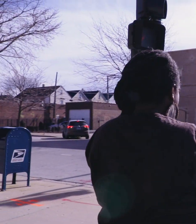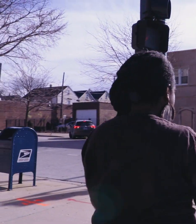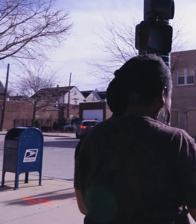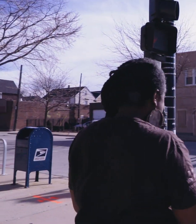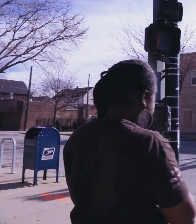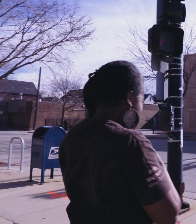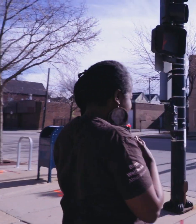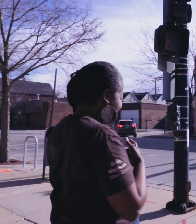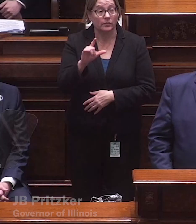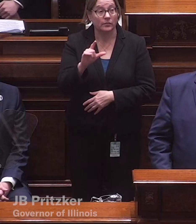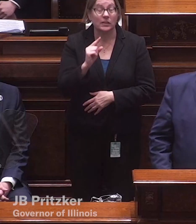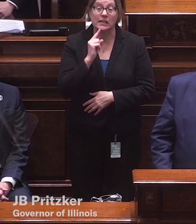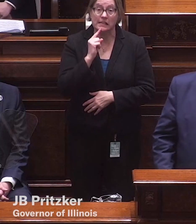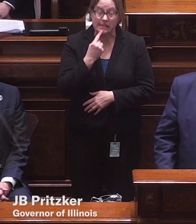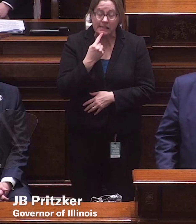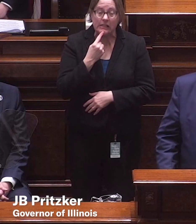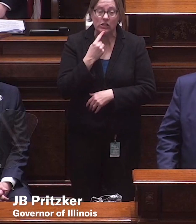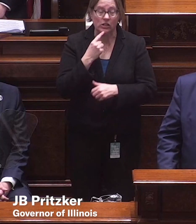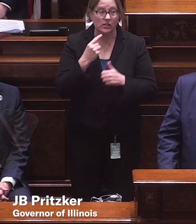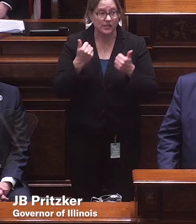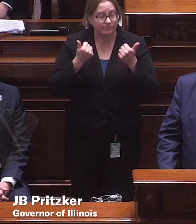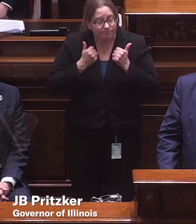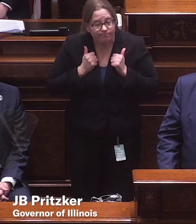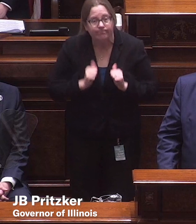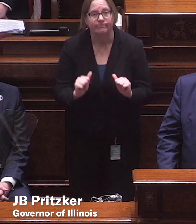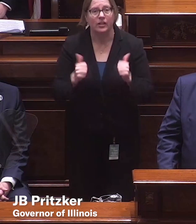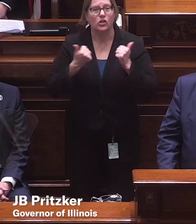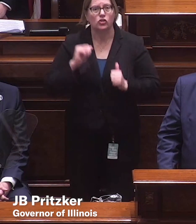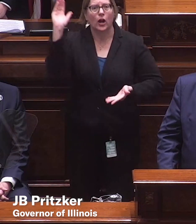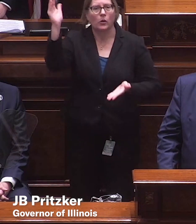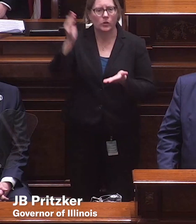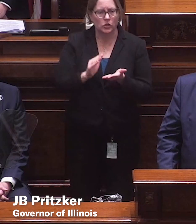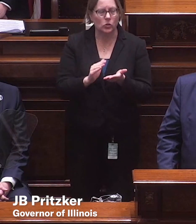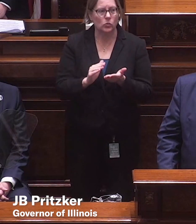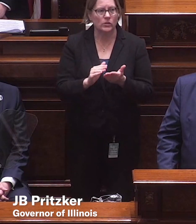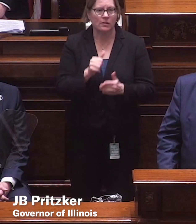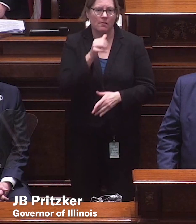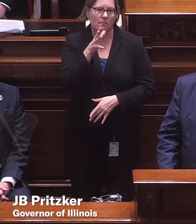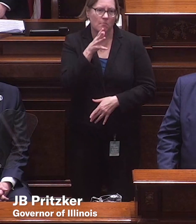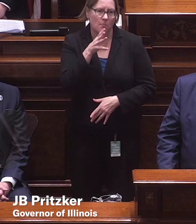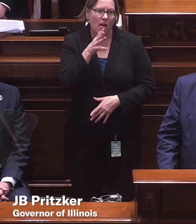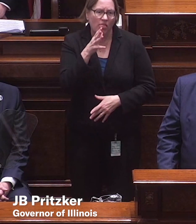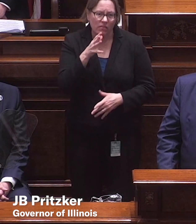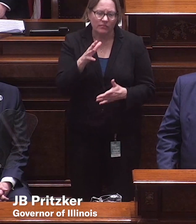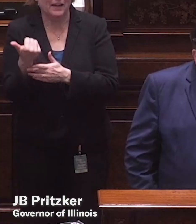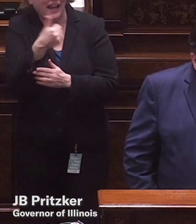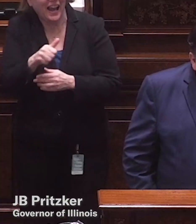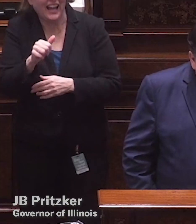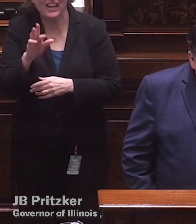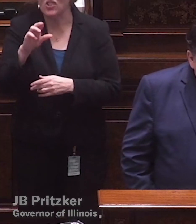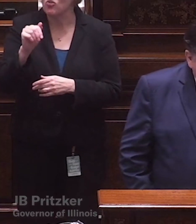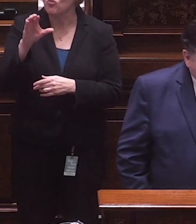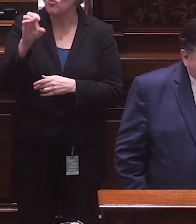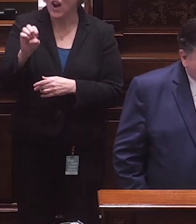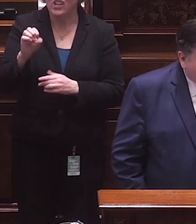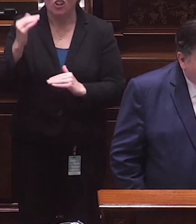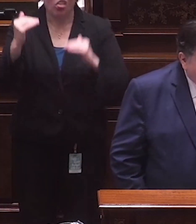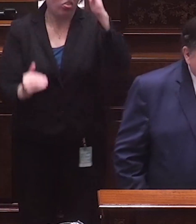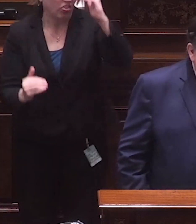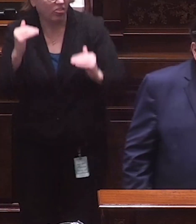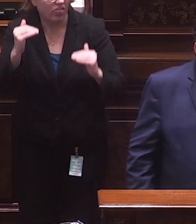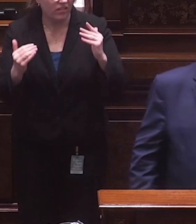In Illinois, a serious effort to reduce maternal mortality rates is long overdue. The current system